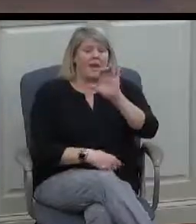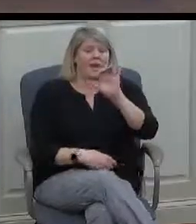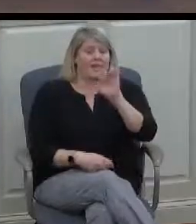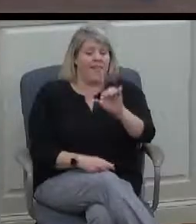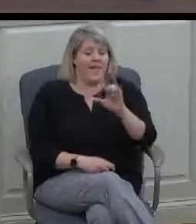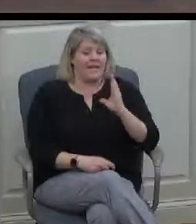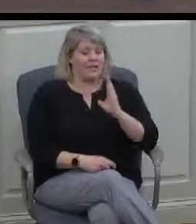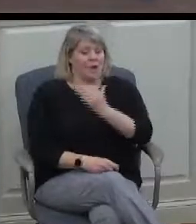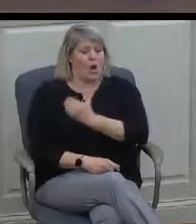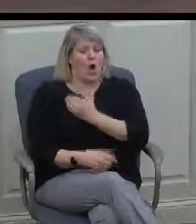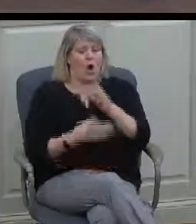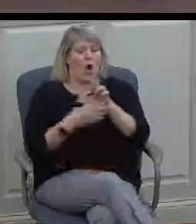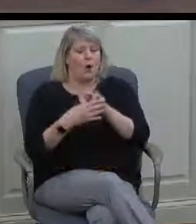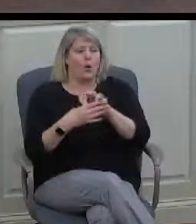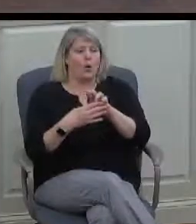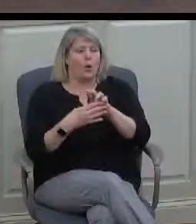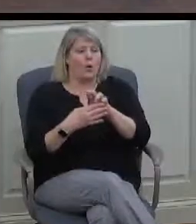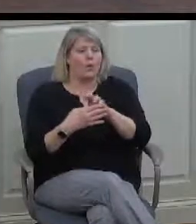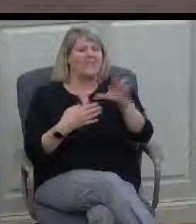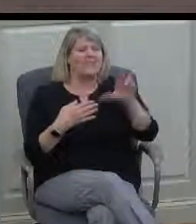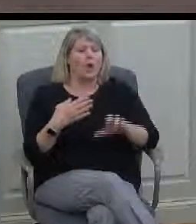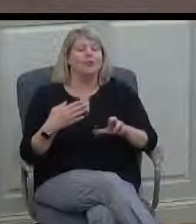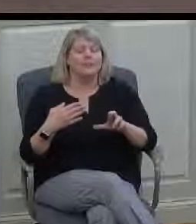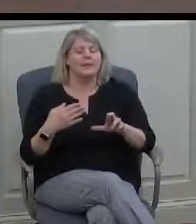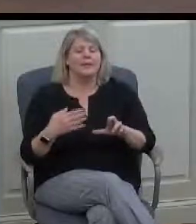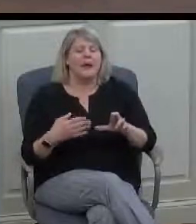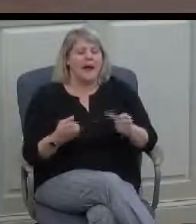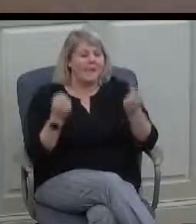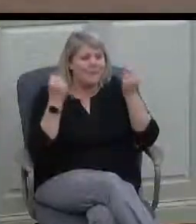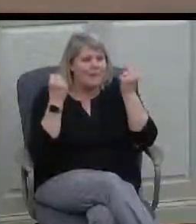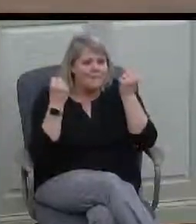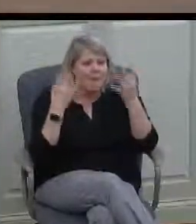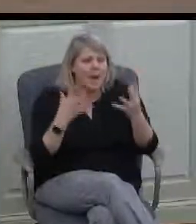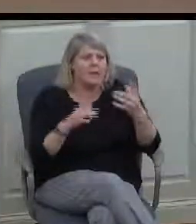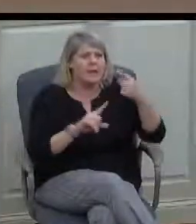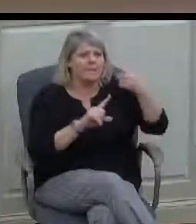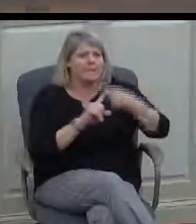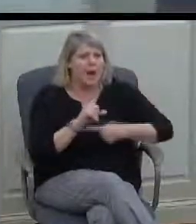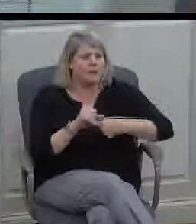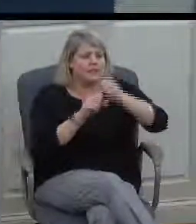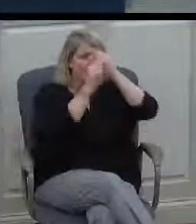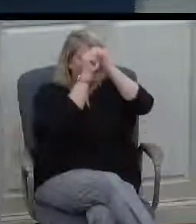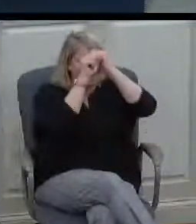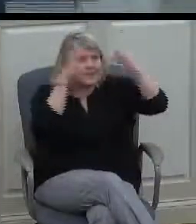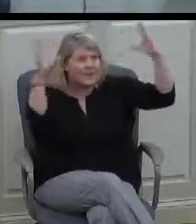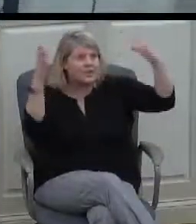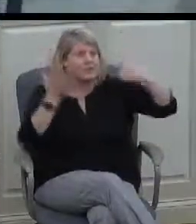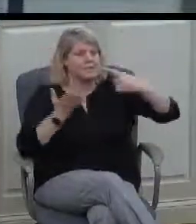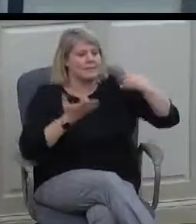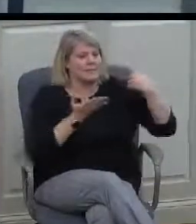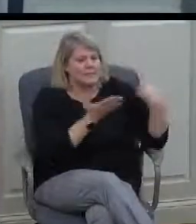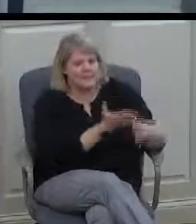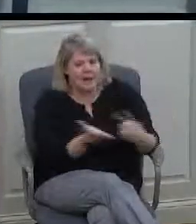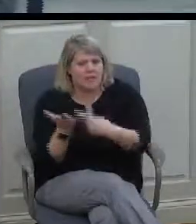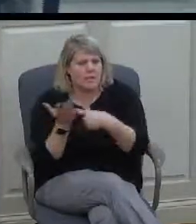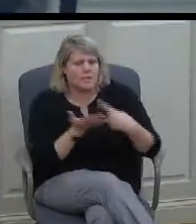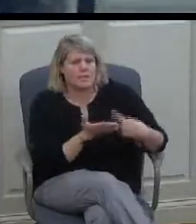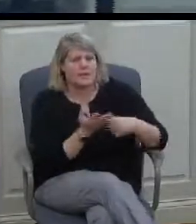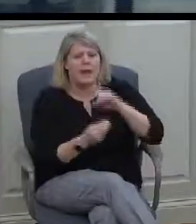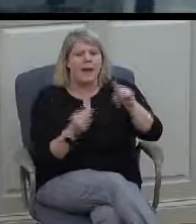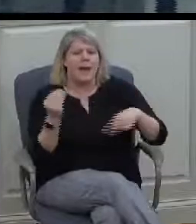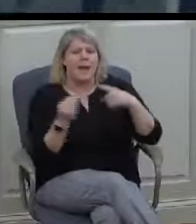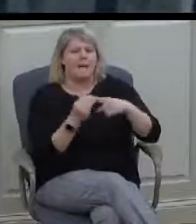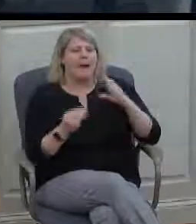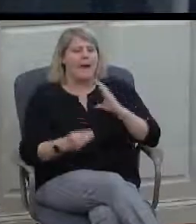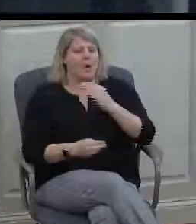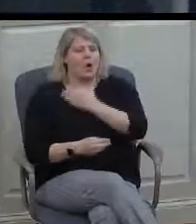end result of several months and discussions and revisions in terms of the main logo for